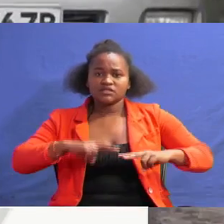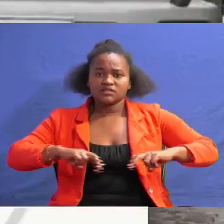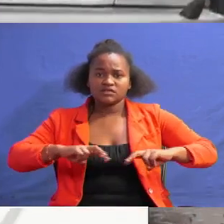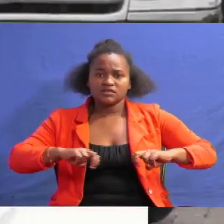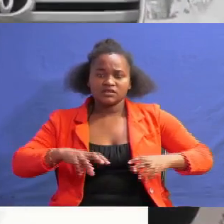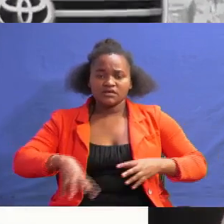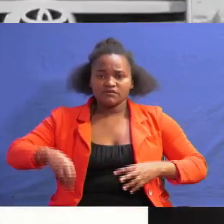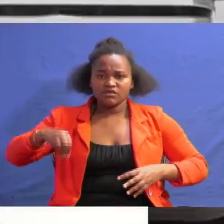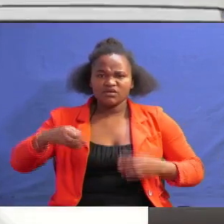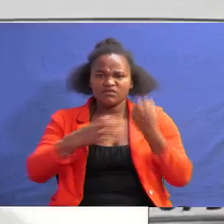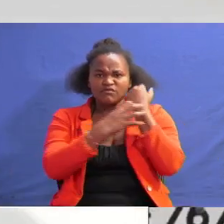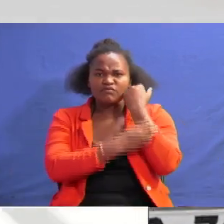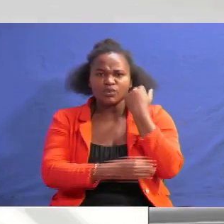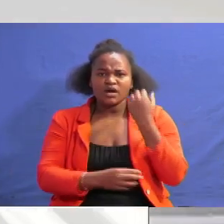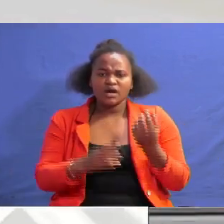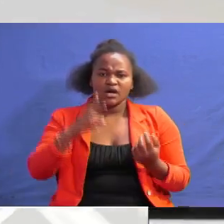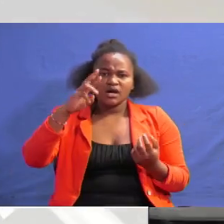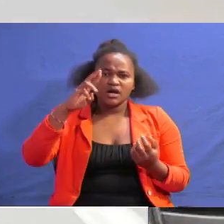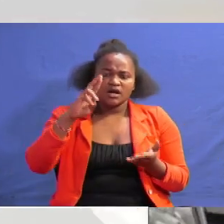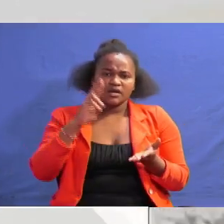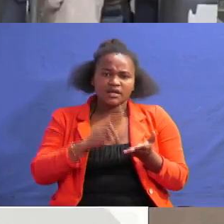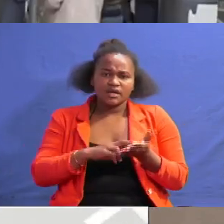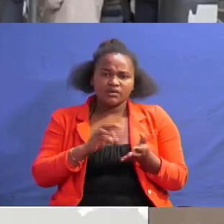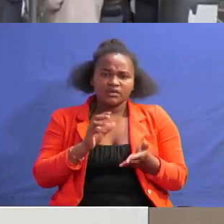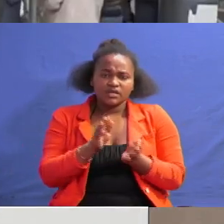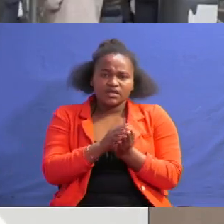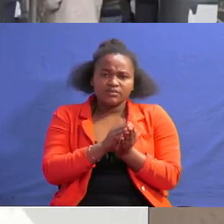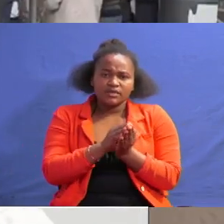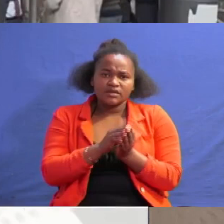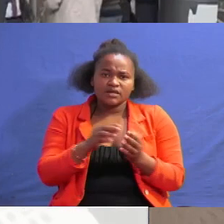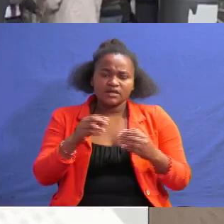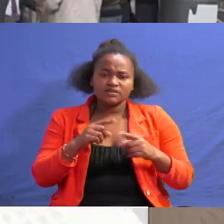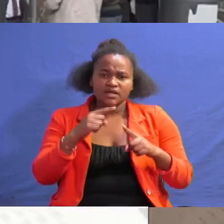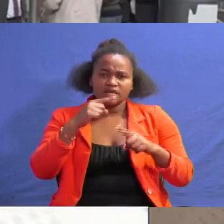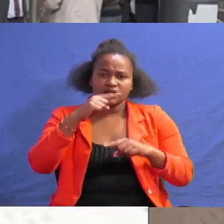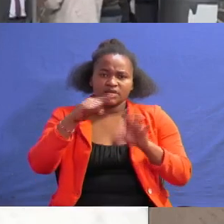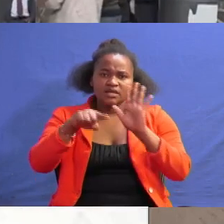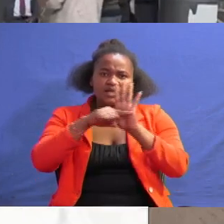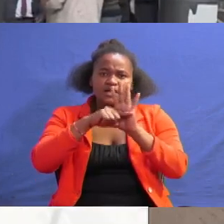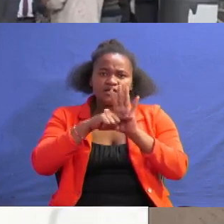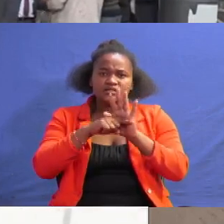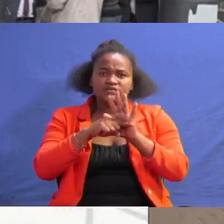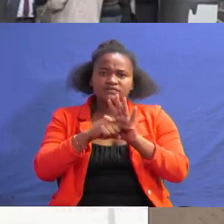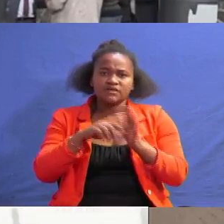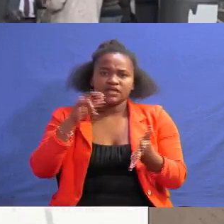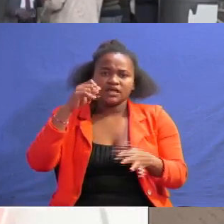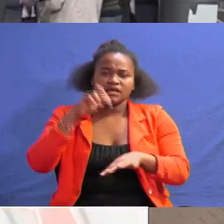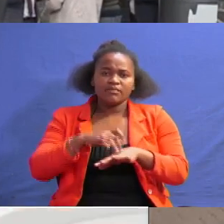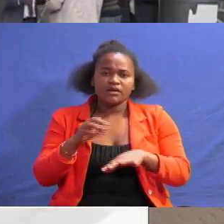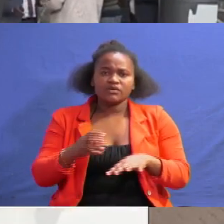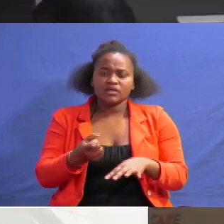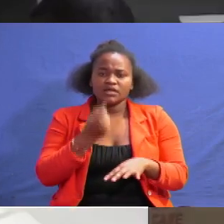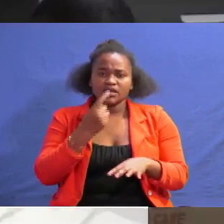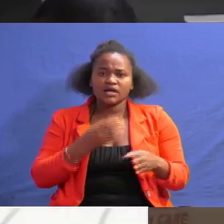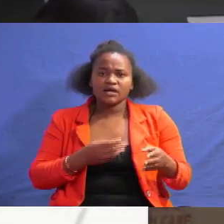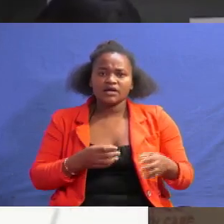committee found poor record keeping at the pharmacy's stores, which he says has a negative impact on drug supplies. According